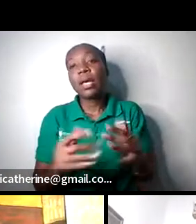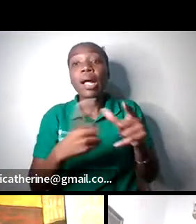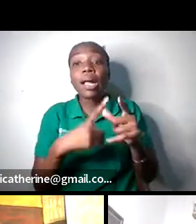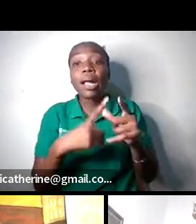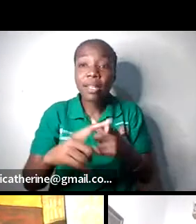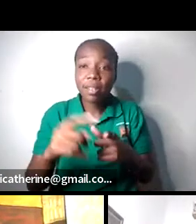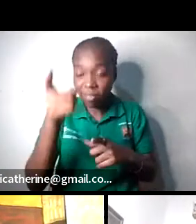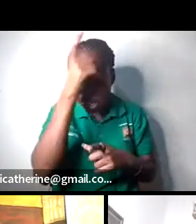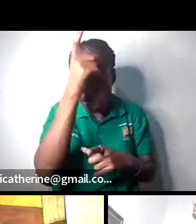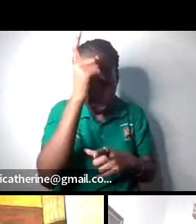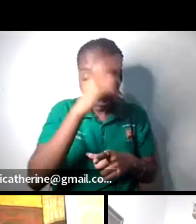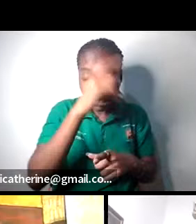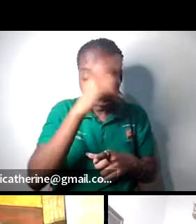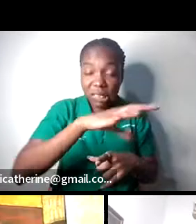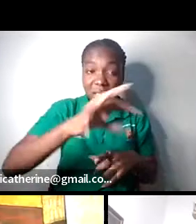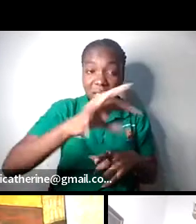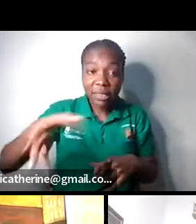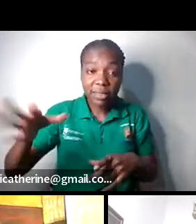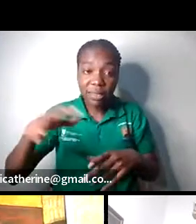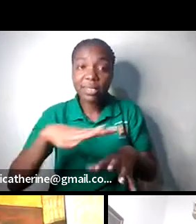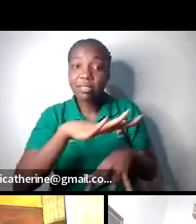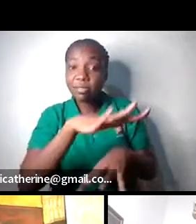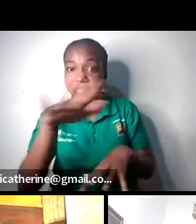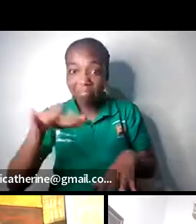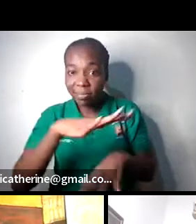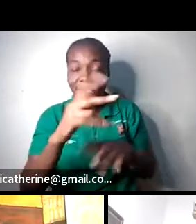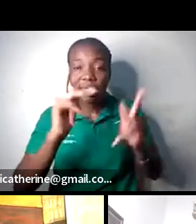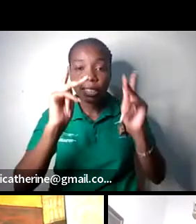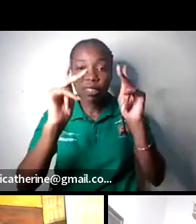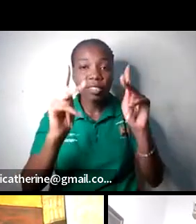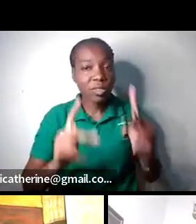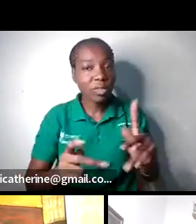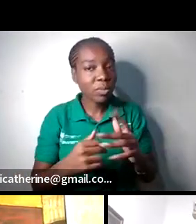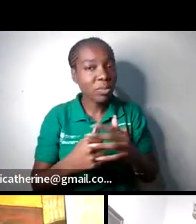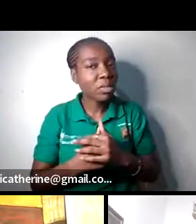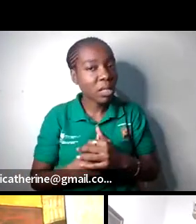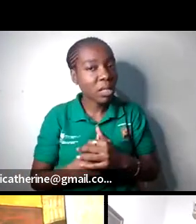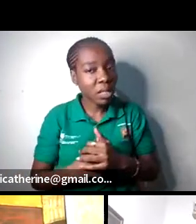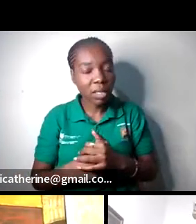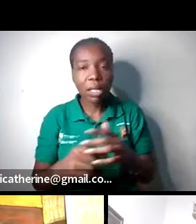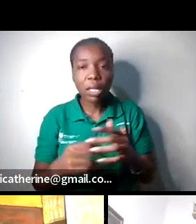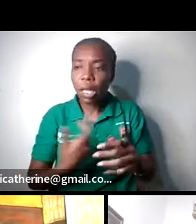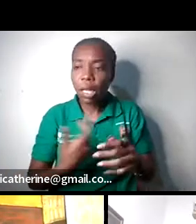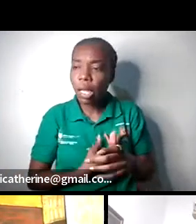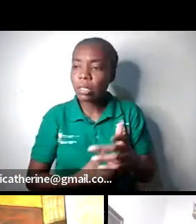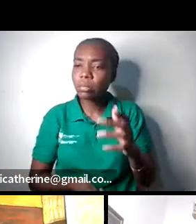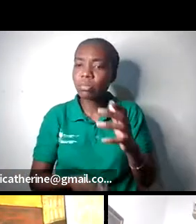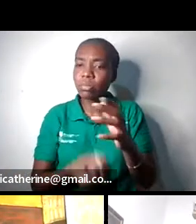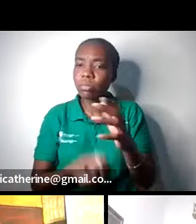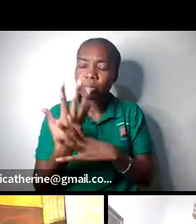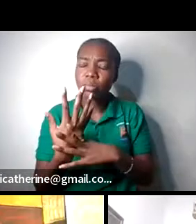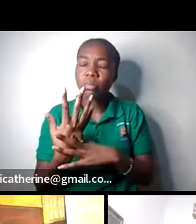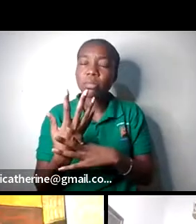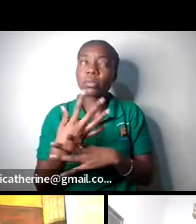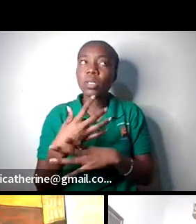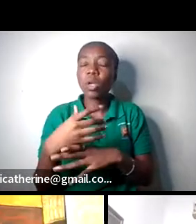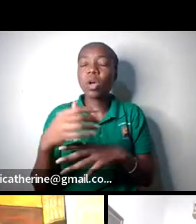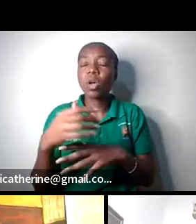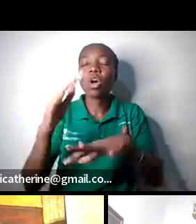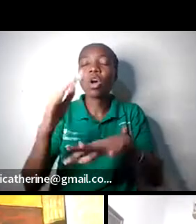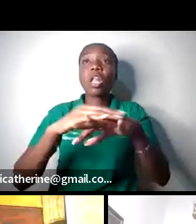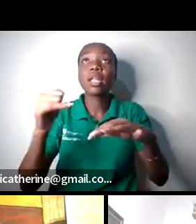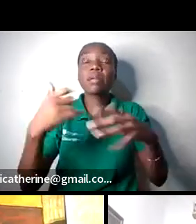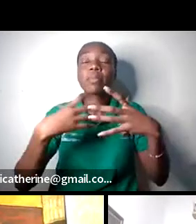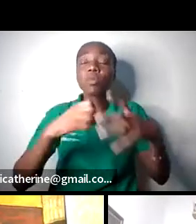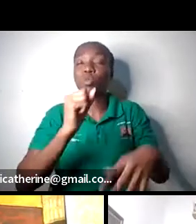villages or the cities around Kisumu, we have actually released a press release yesterday to postpone